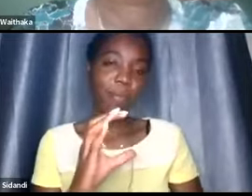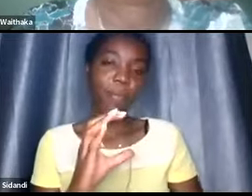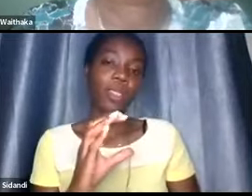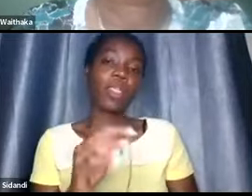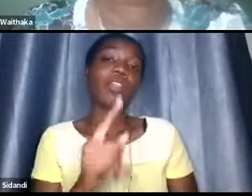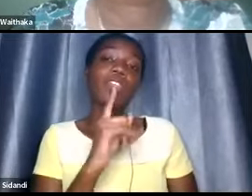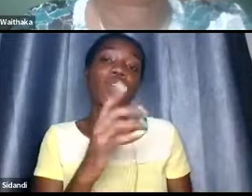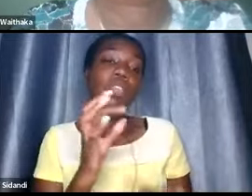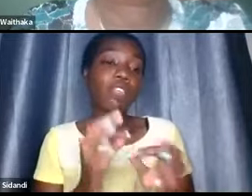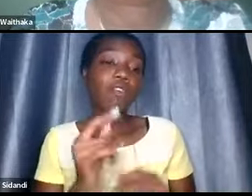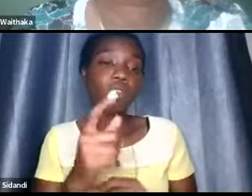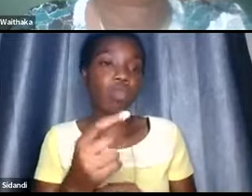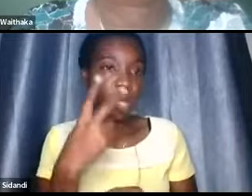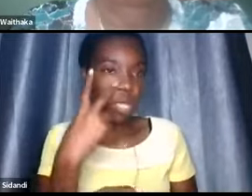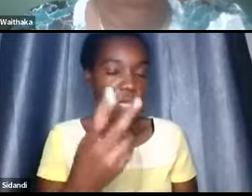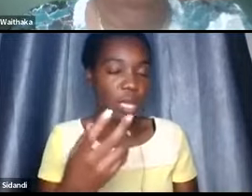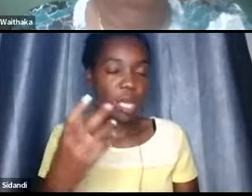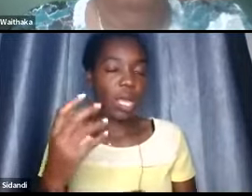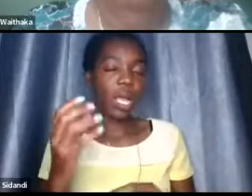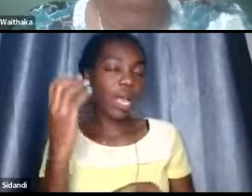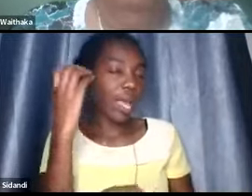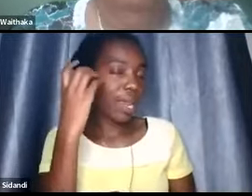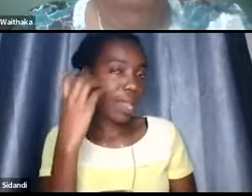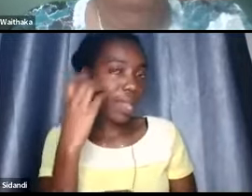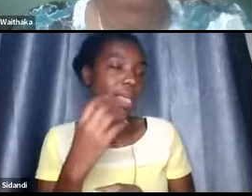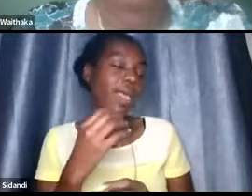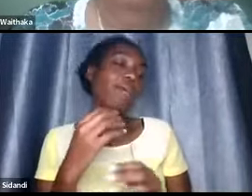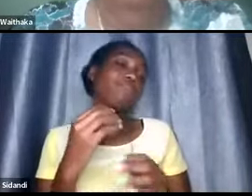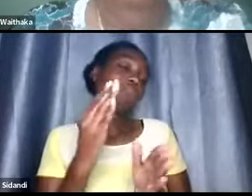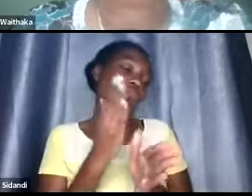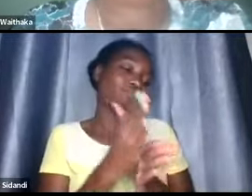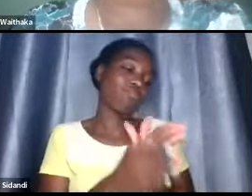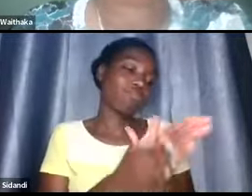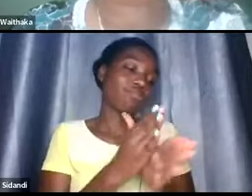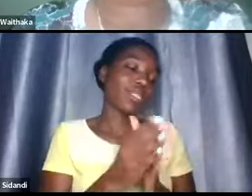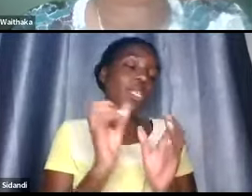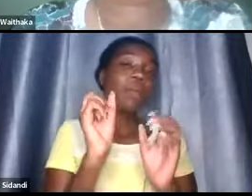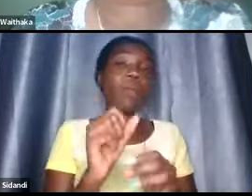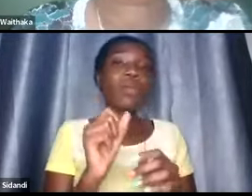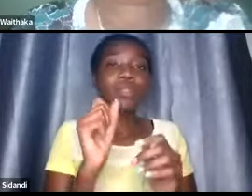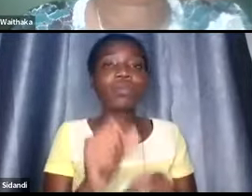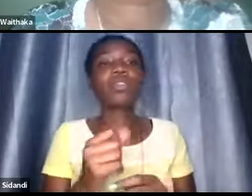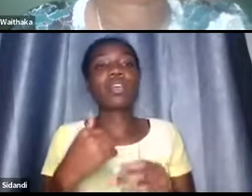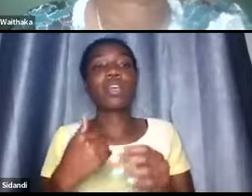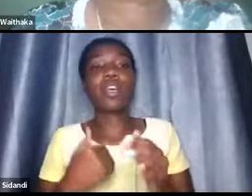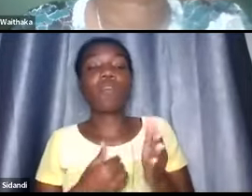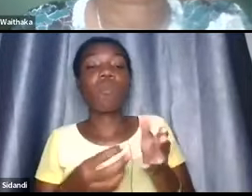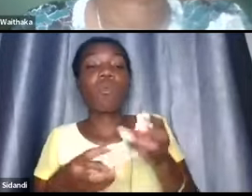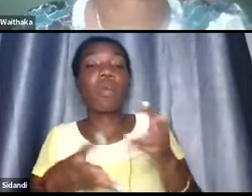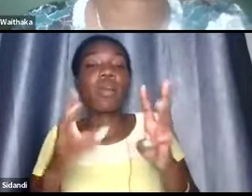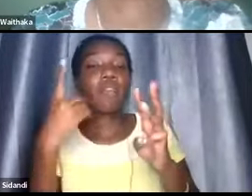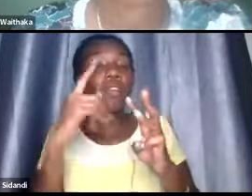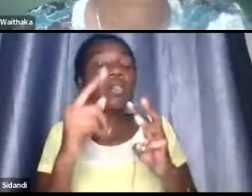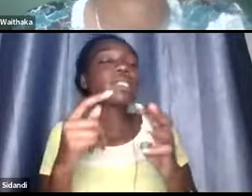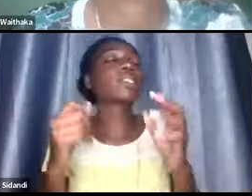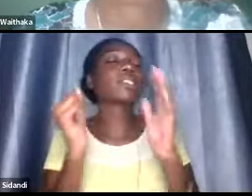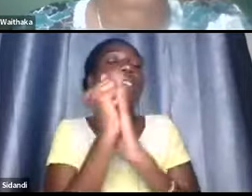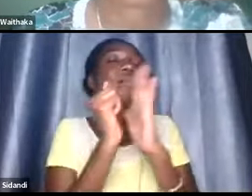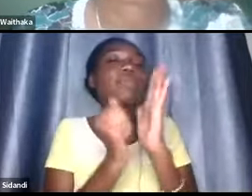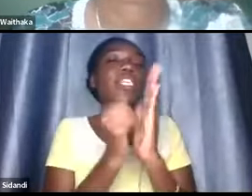how courses are arranged, they align specifically to the subjects that are offered